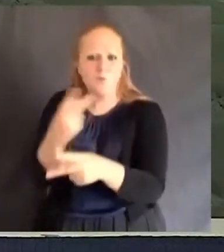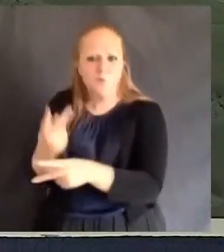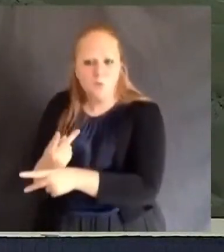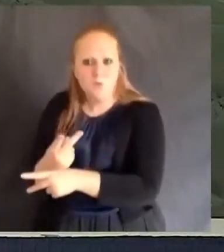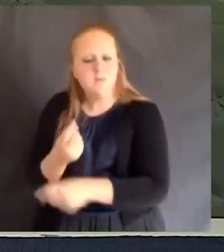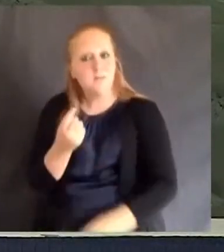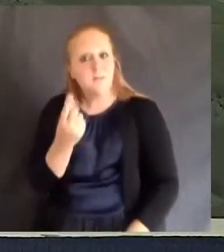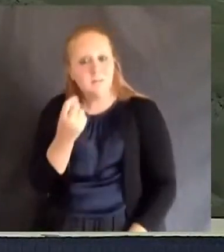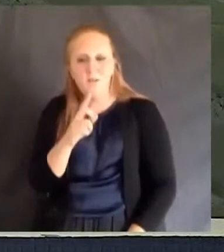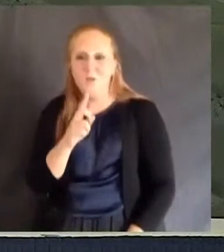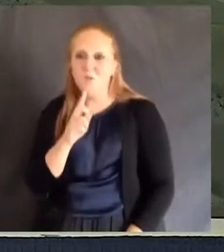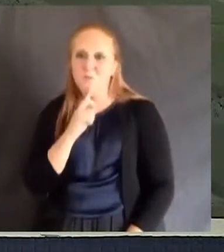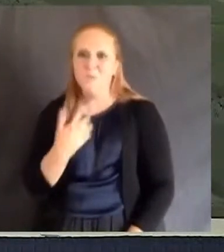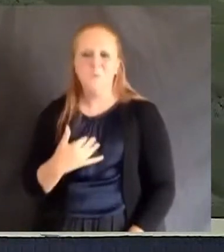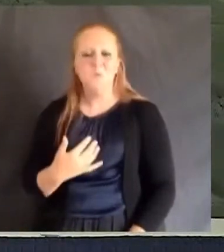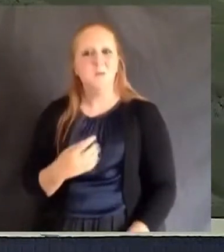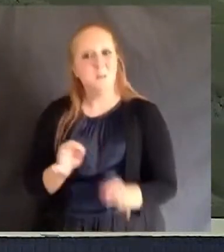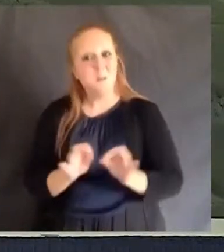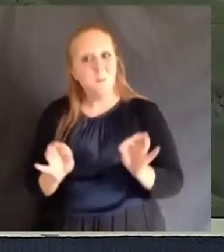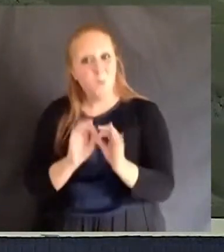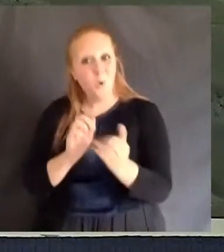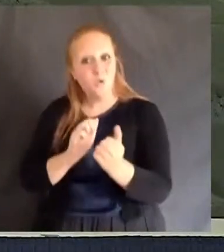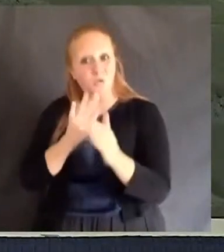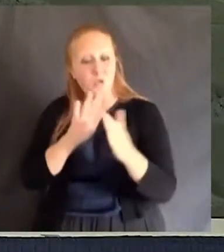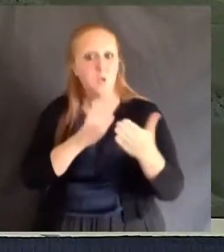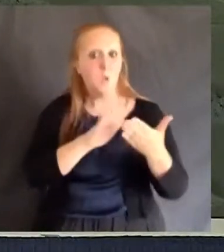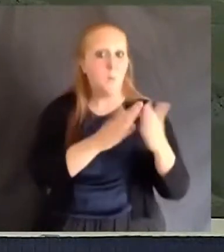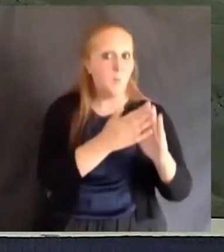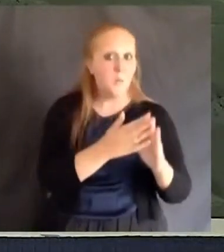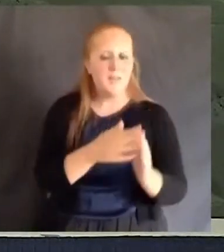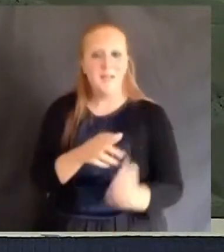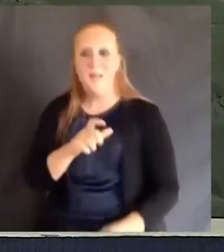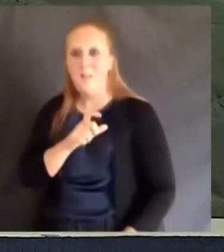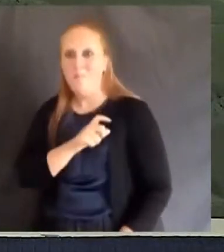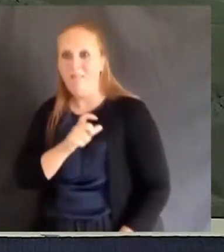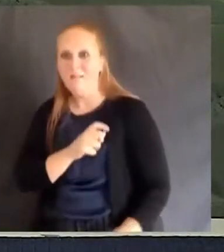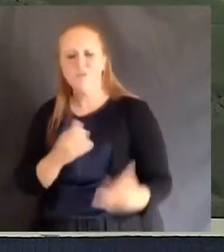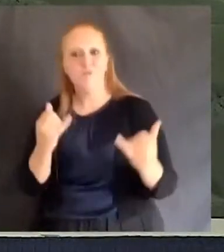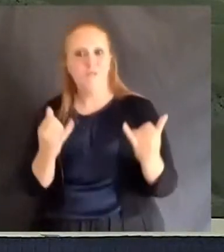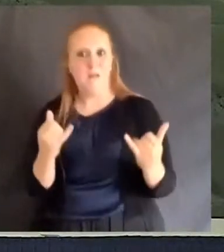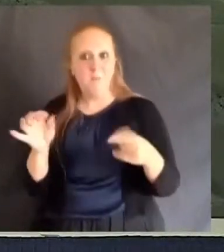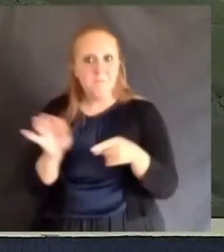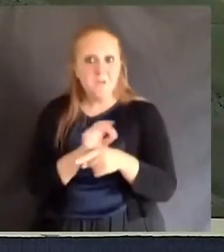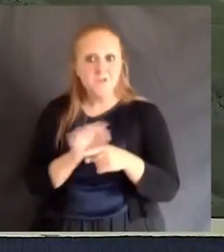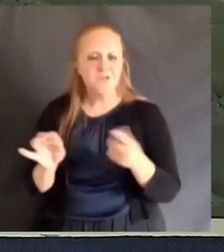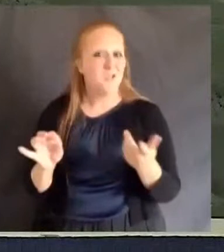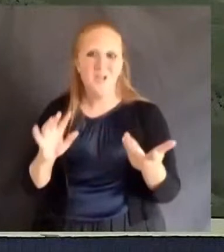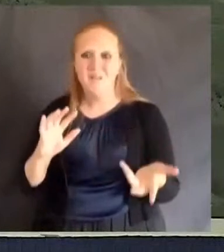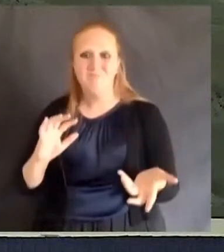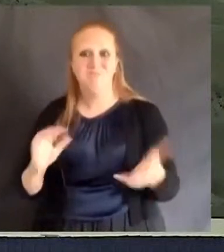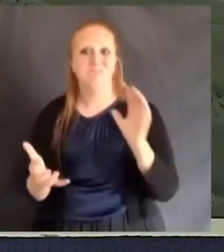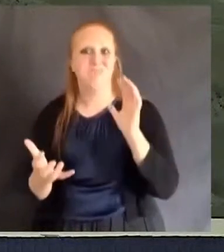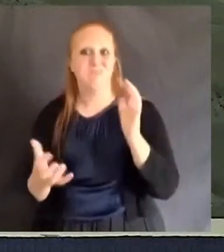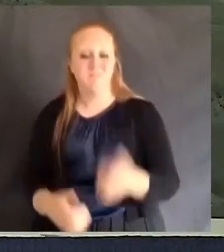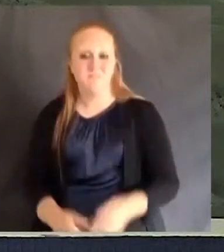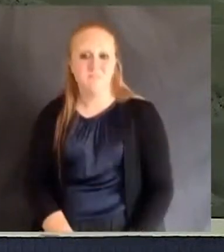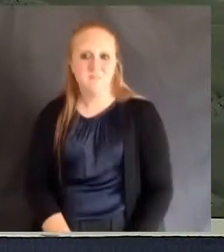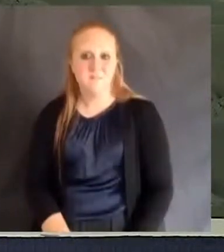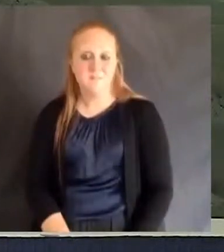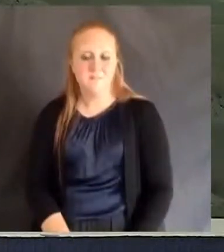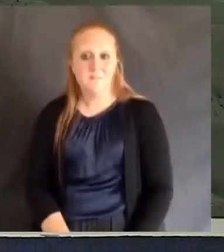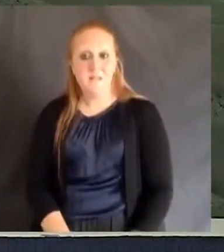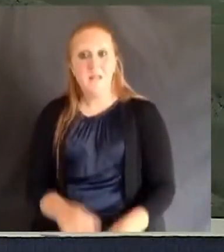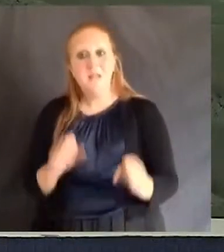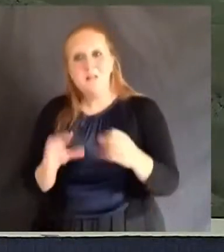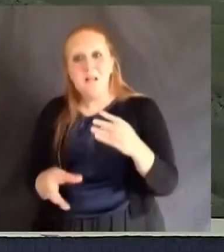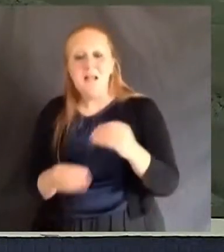between the community and the police, which is right now dysfunctional. It's just dysfunctional. And there's no